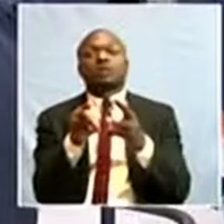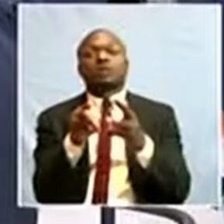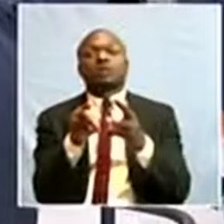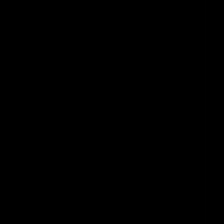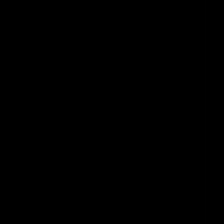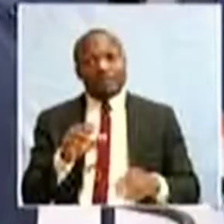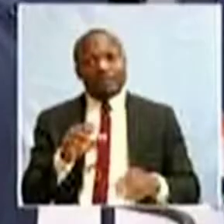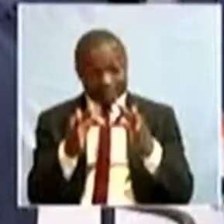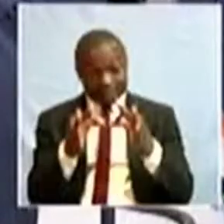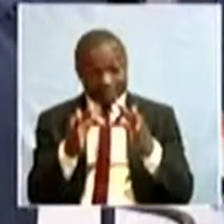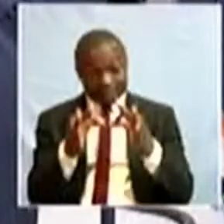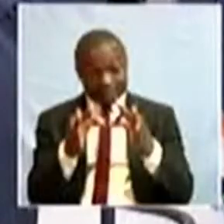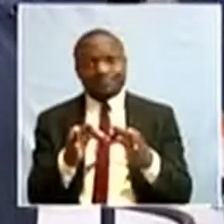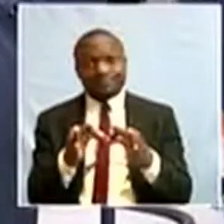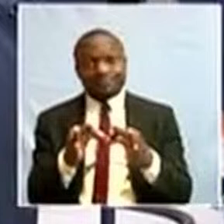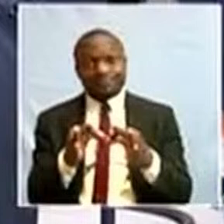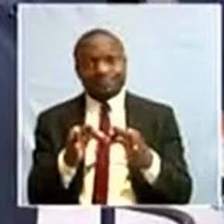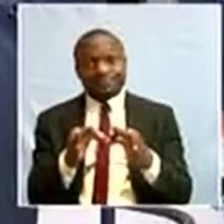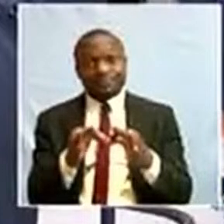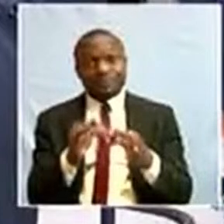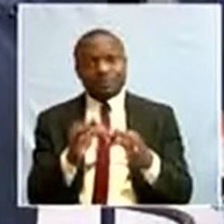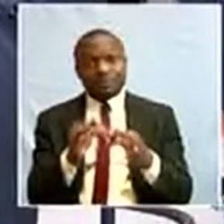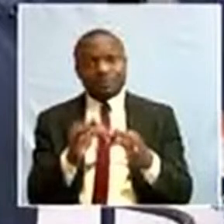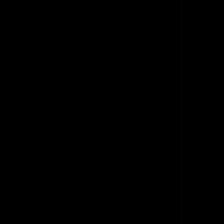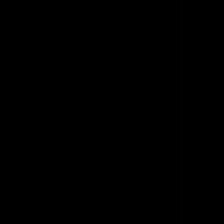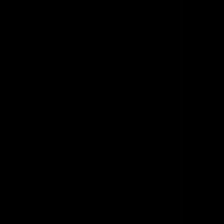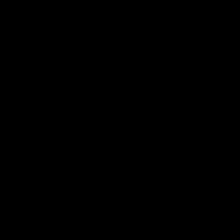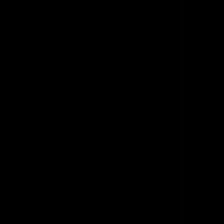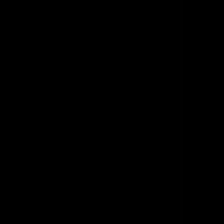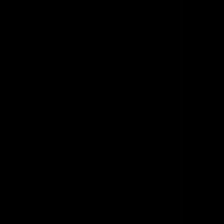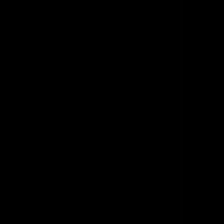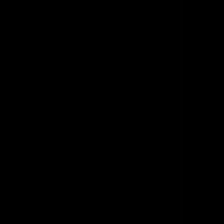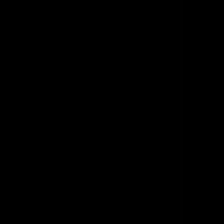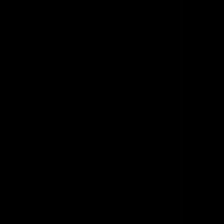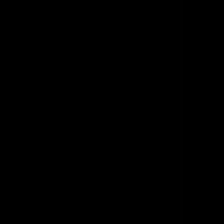for instance, if you are going to